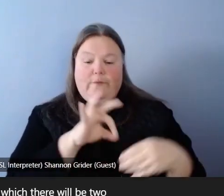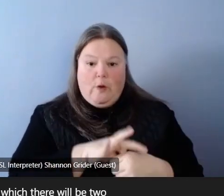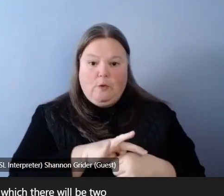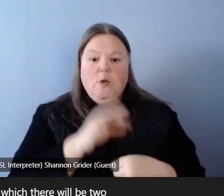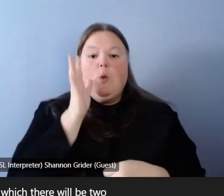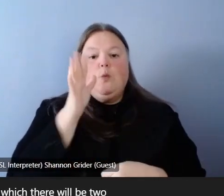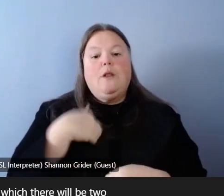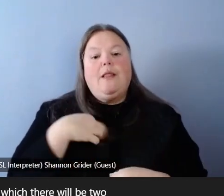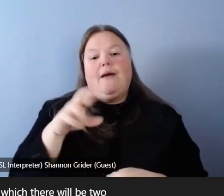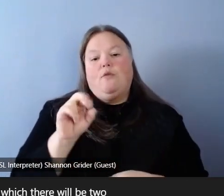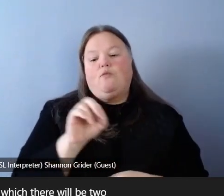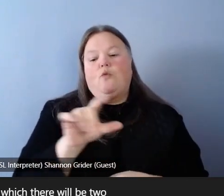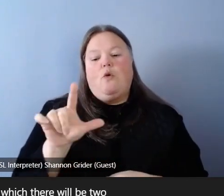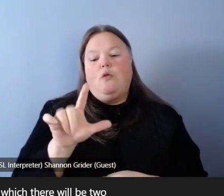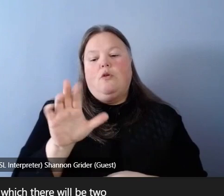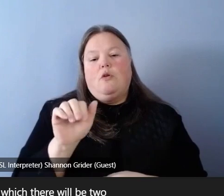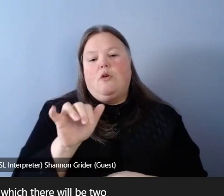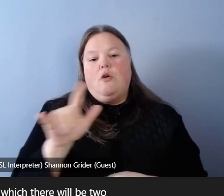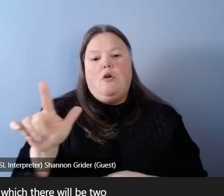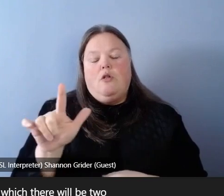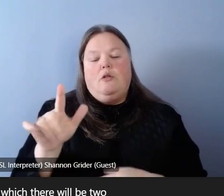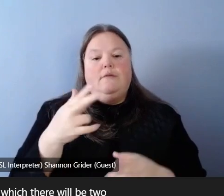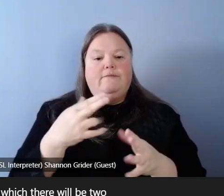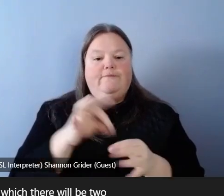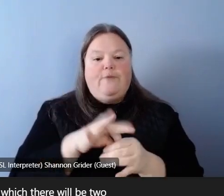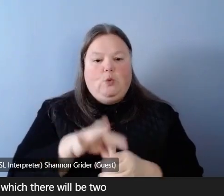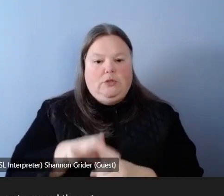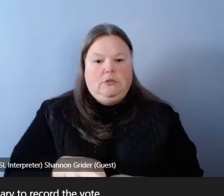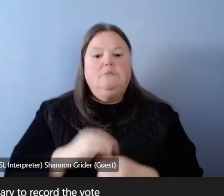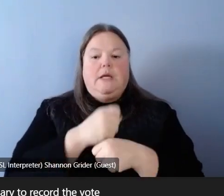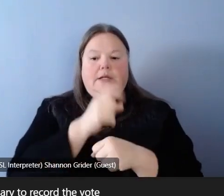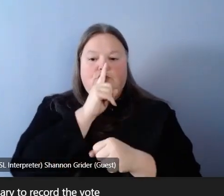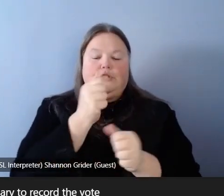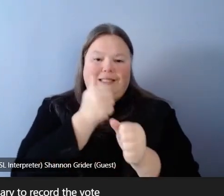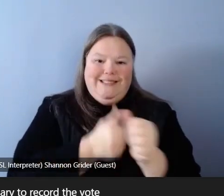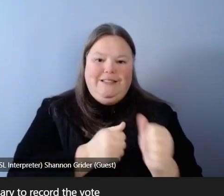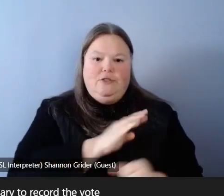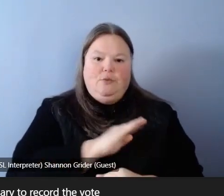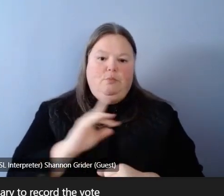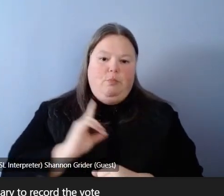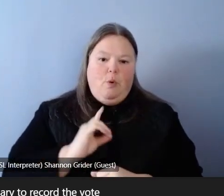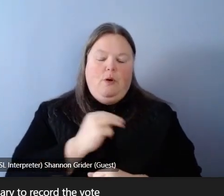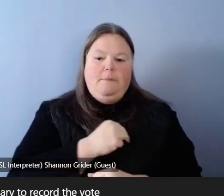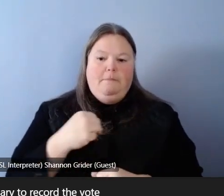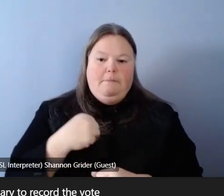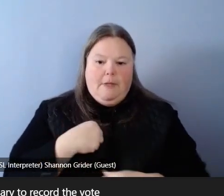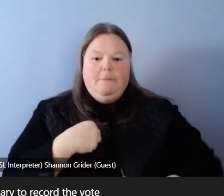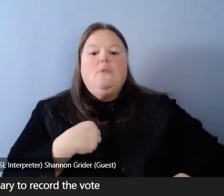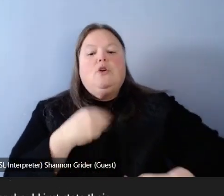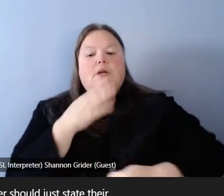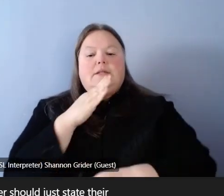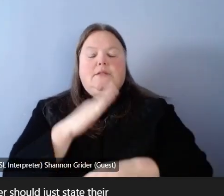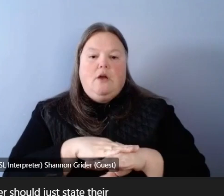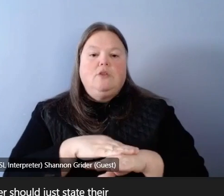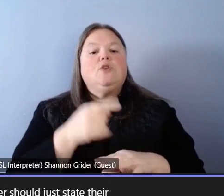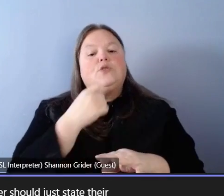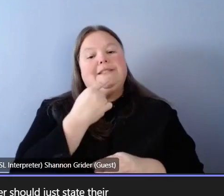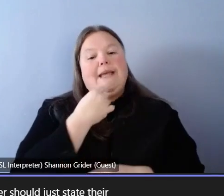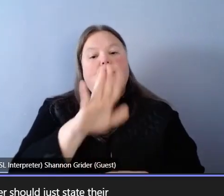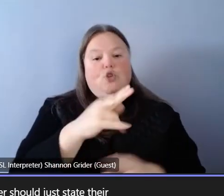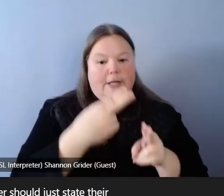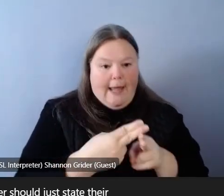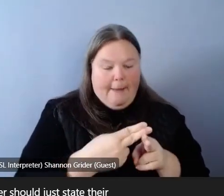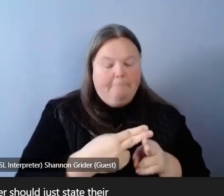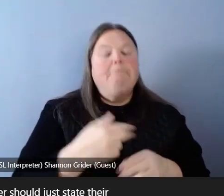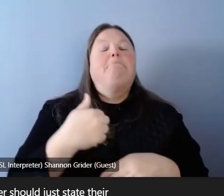call vote will be necessary to record the vote of each board member. So the member should just state their name, pause, and then say I